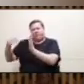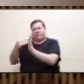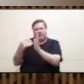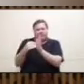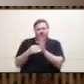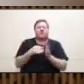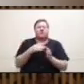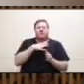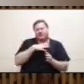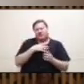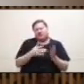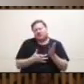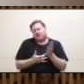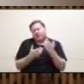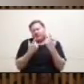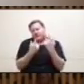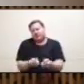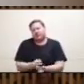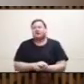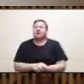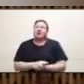Okay.